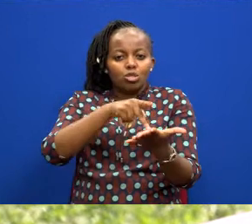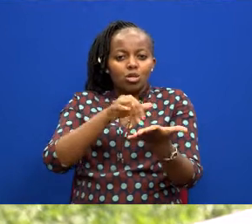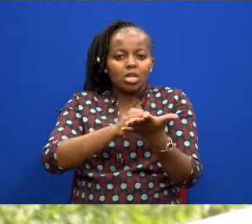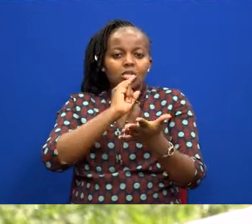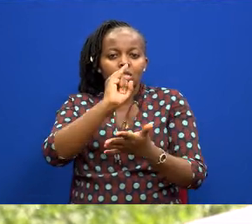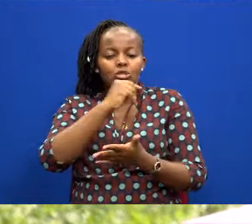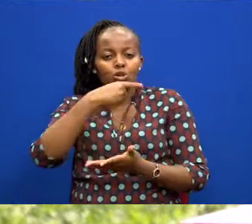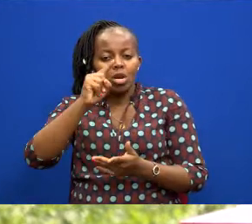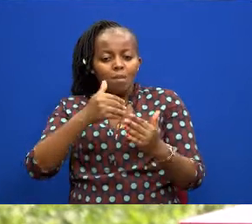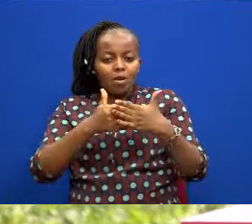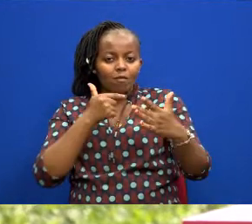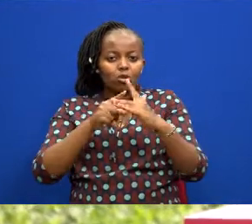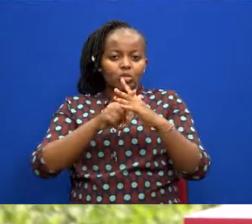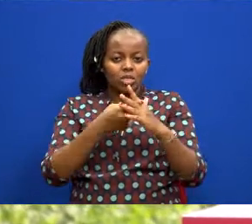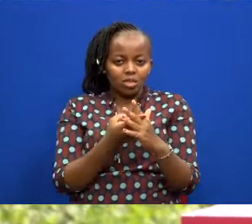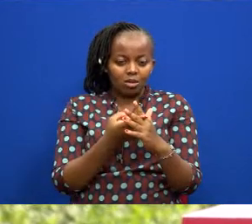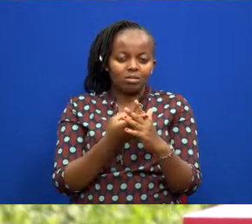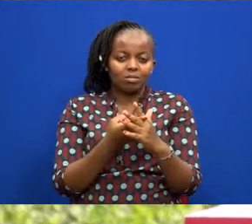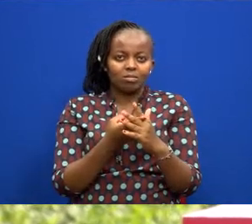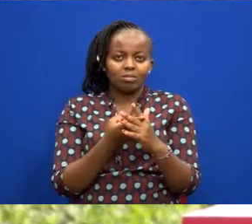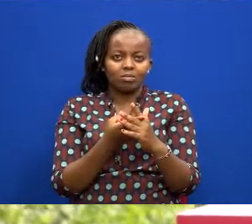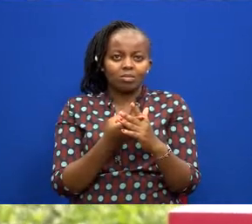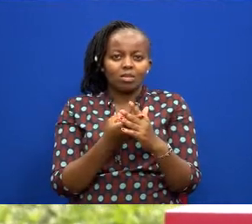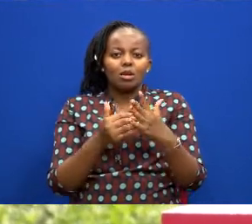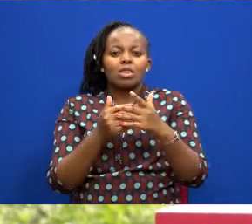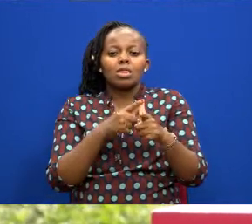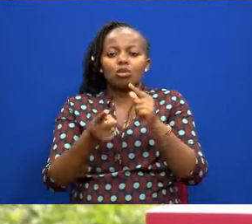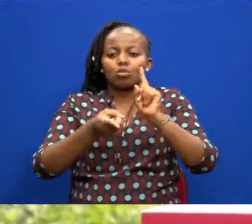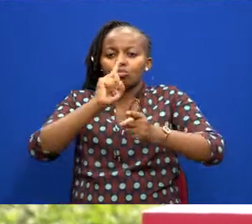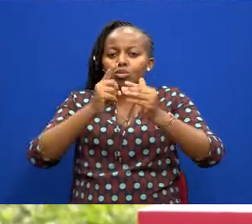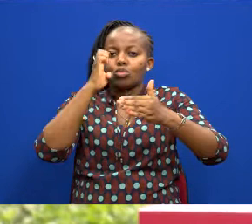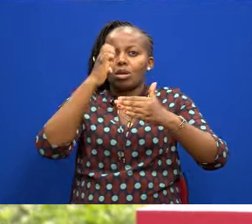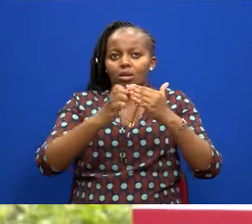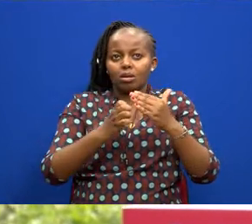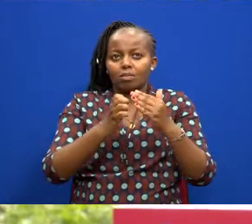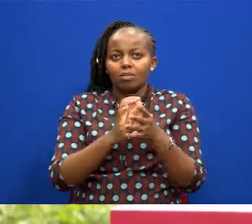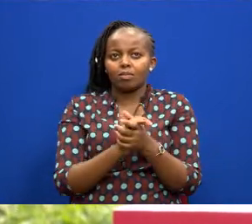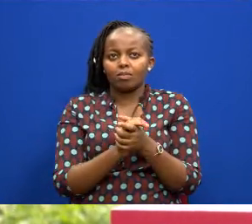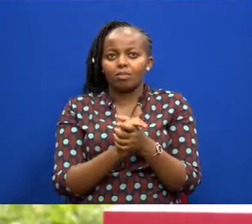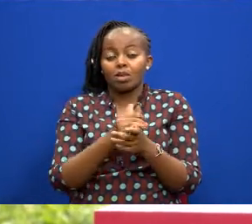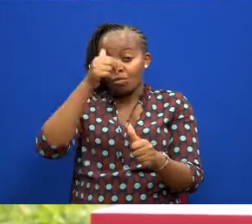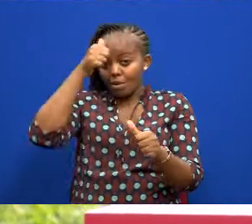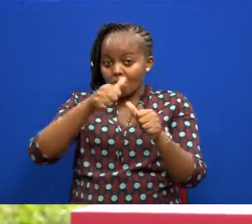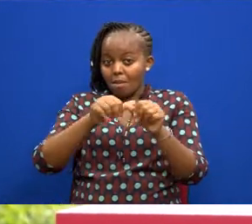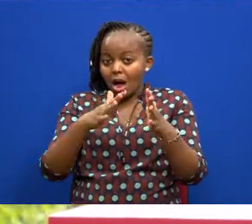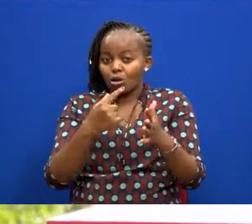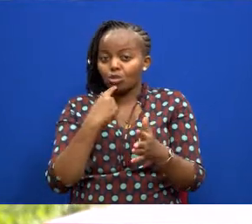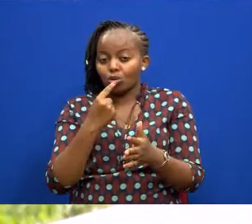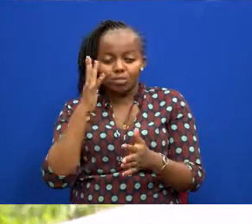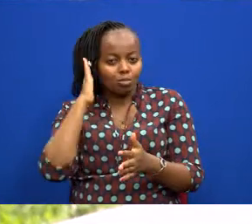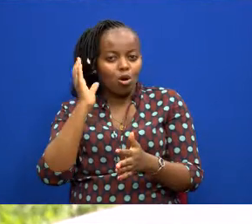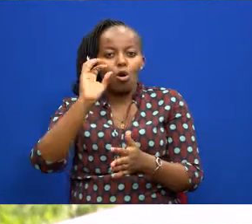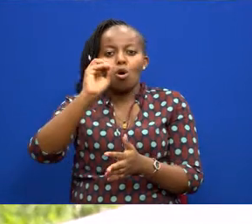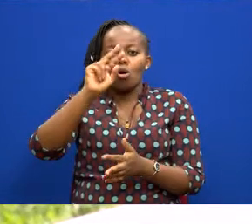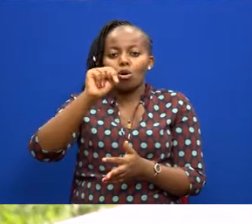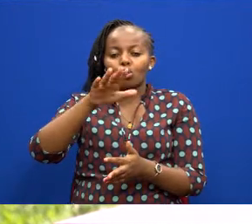that position of taking off into what we call the acceleration phase. Remember the commands: